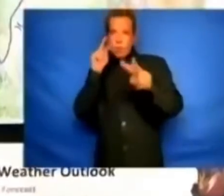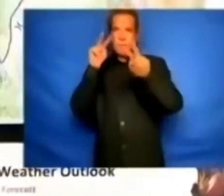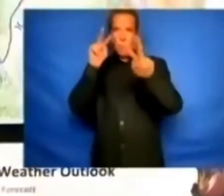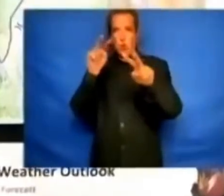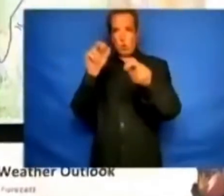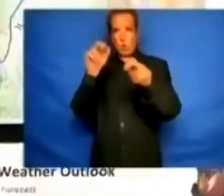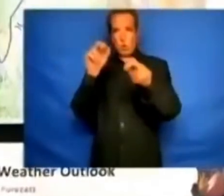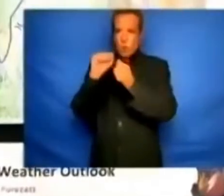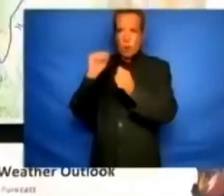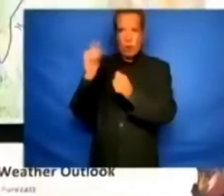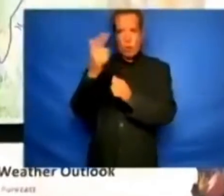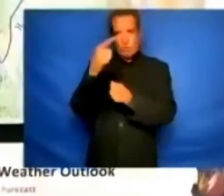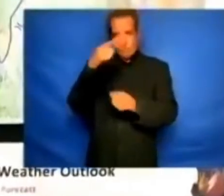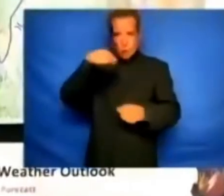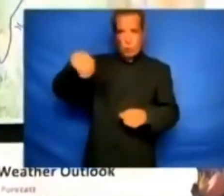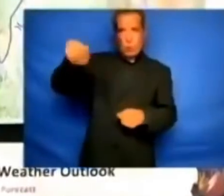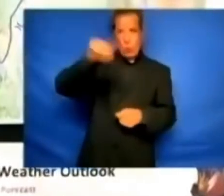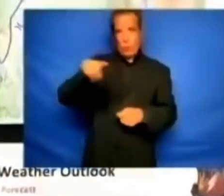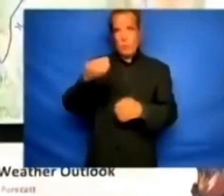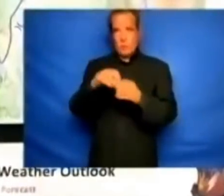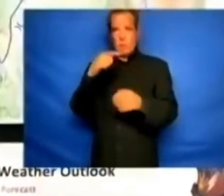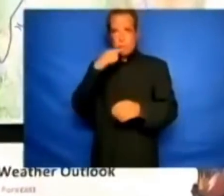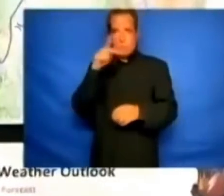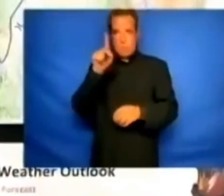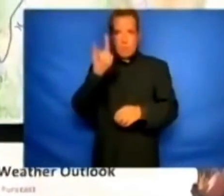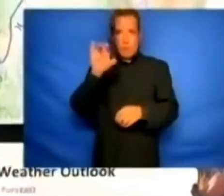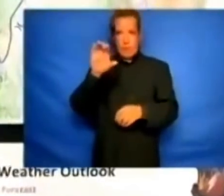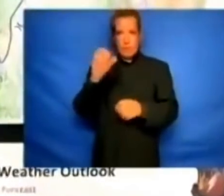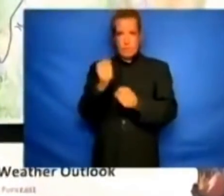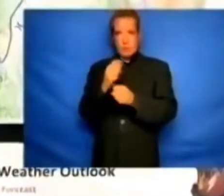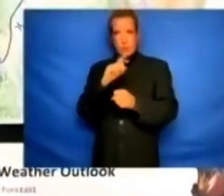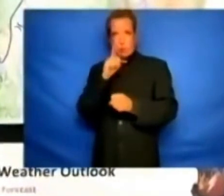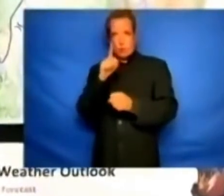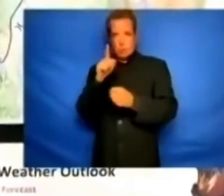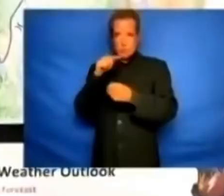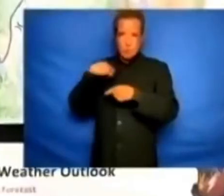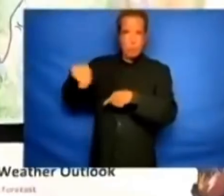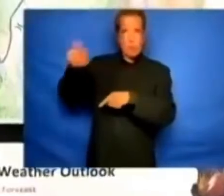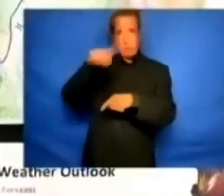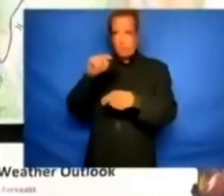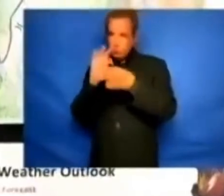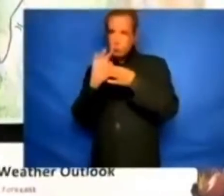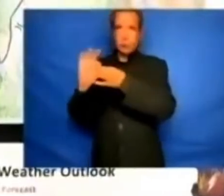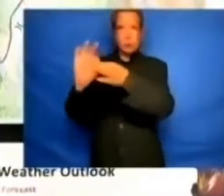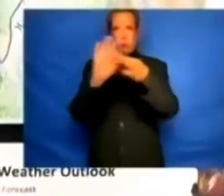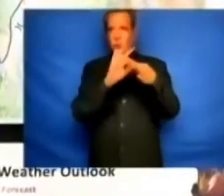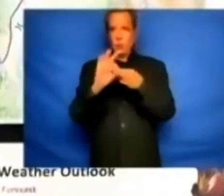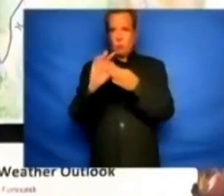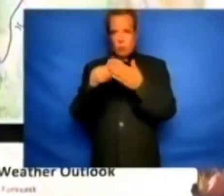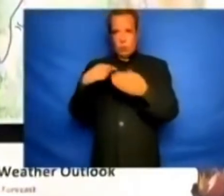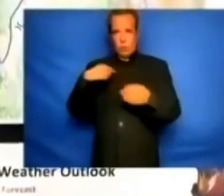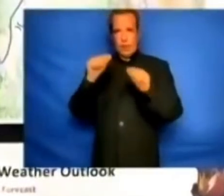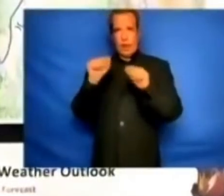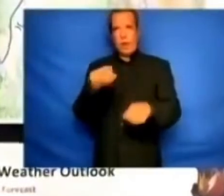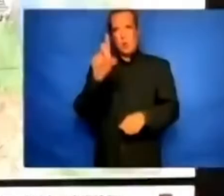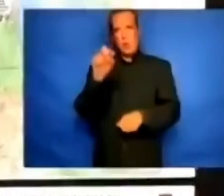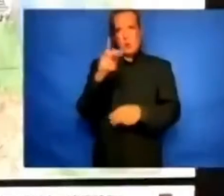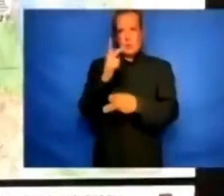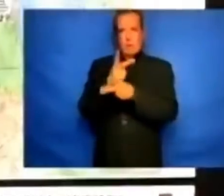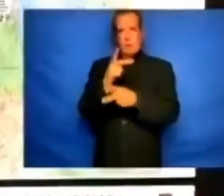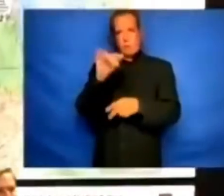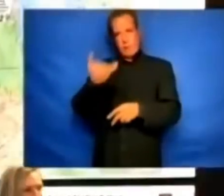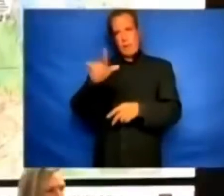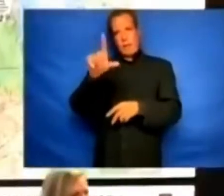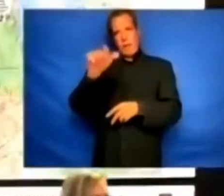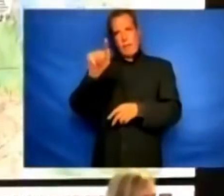all of you in the public to make sure that we are doing what we need to do to keep our lake blue. Thank